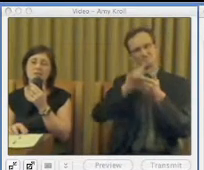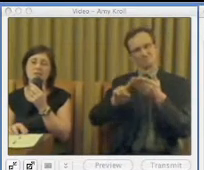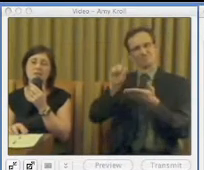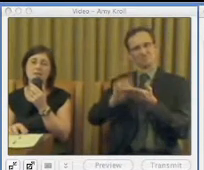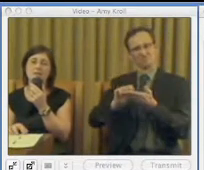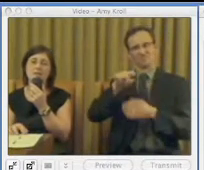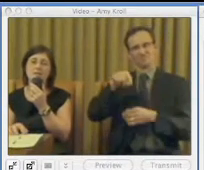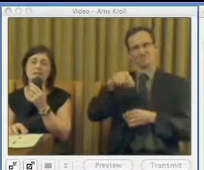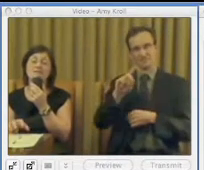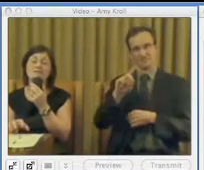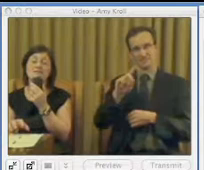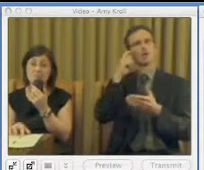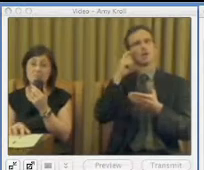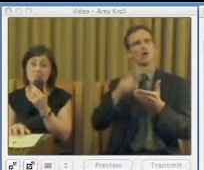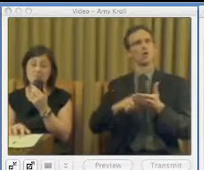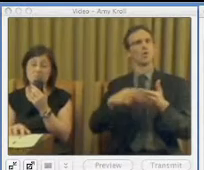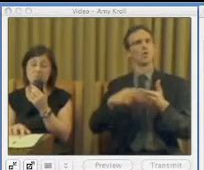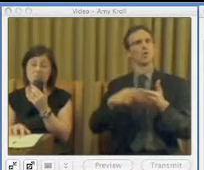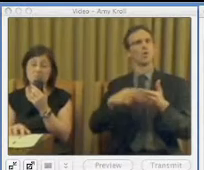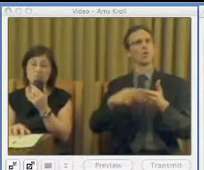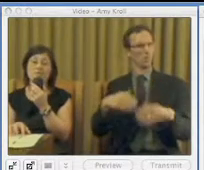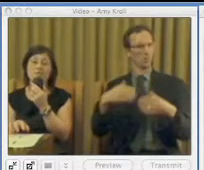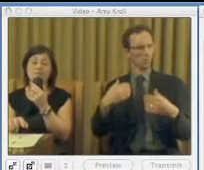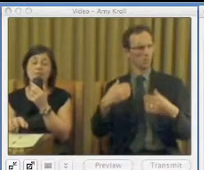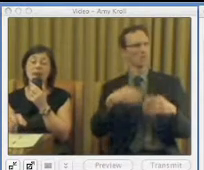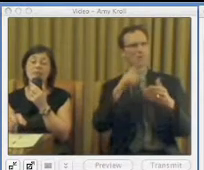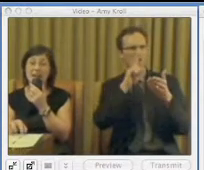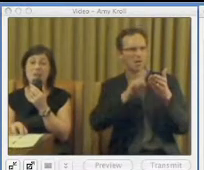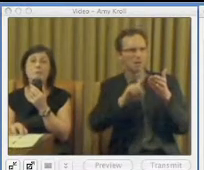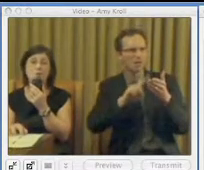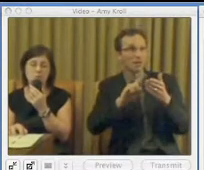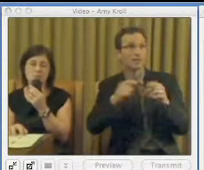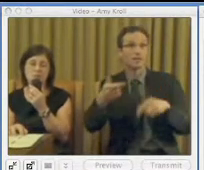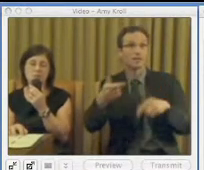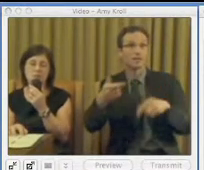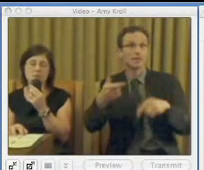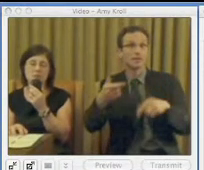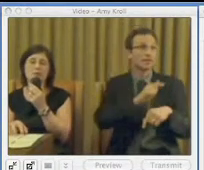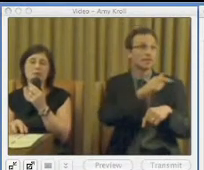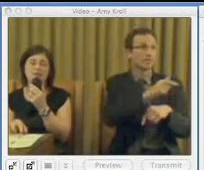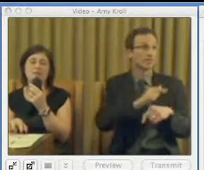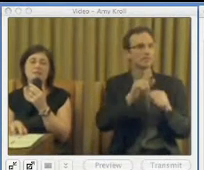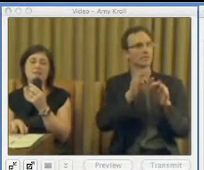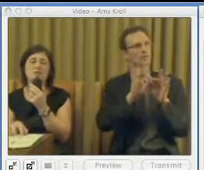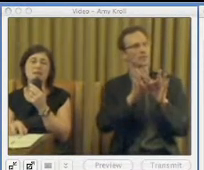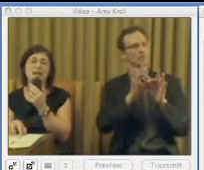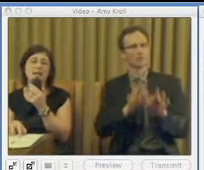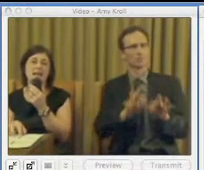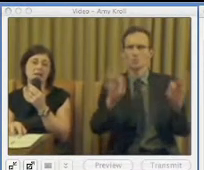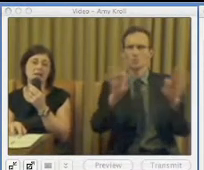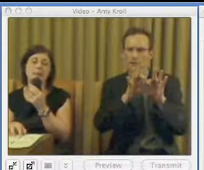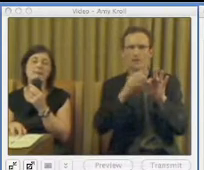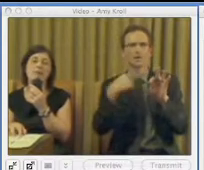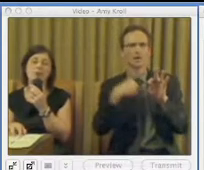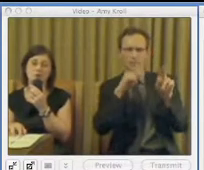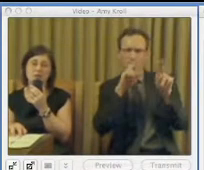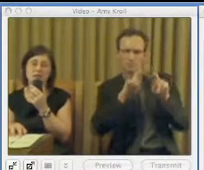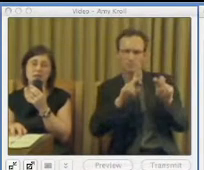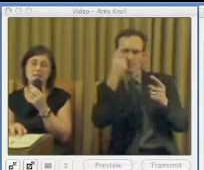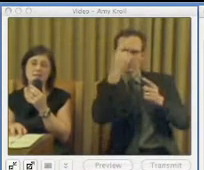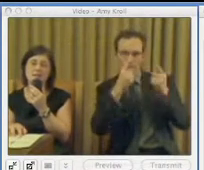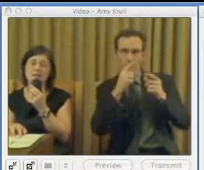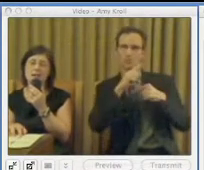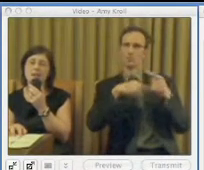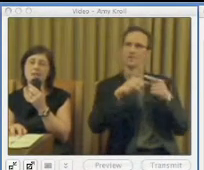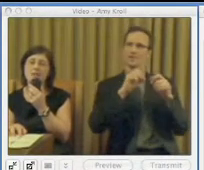that consecutive interpreting is valid and valuable for us to consider as a